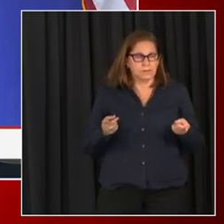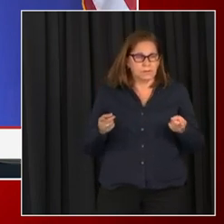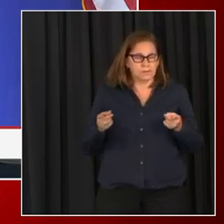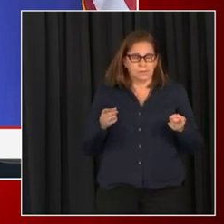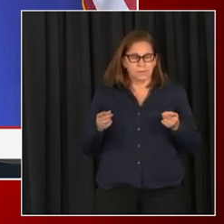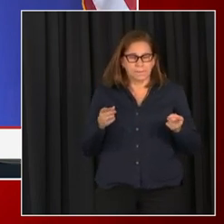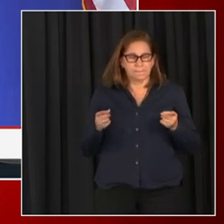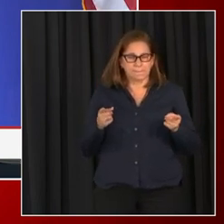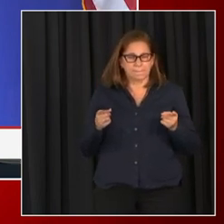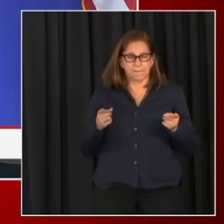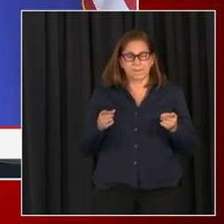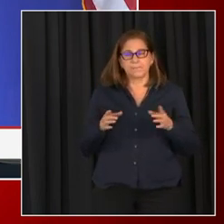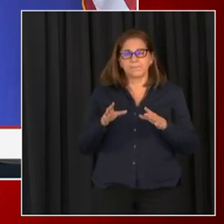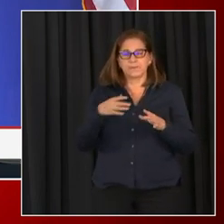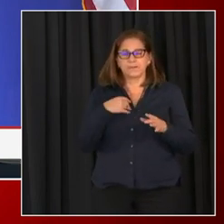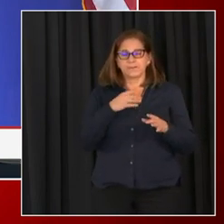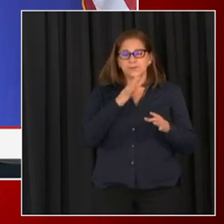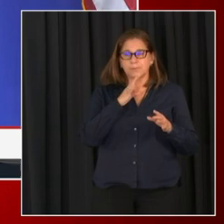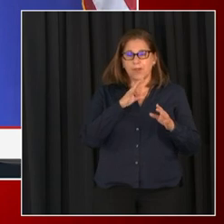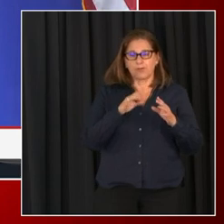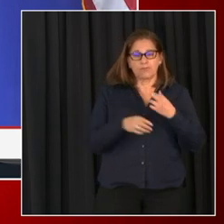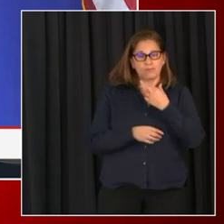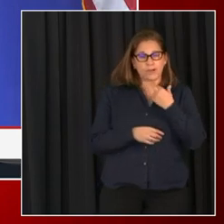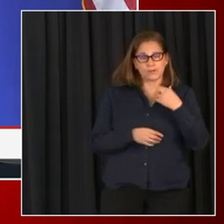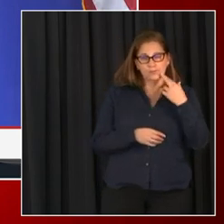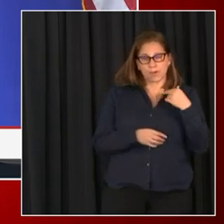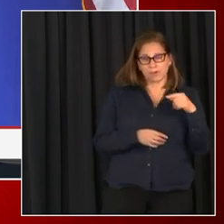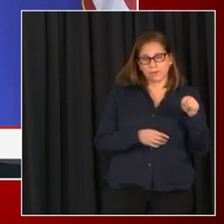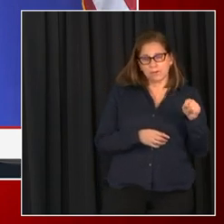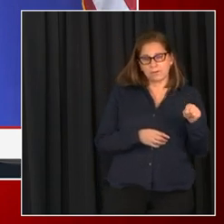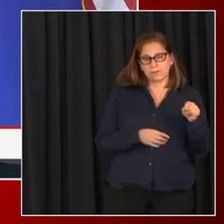is listed, it's more of the patron